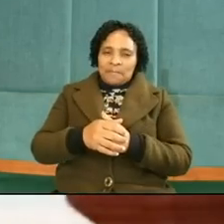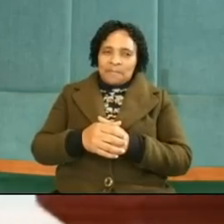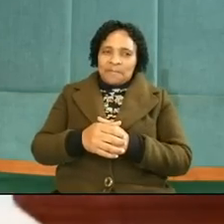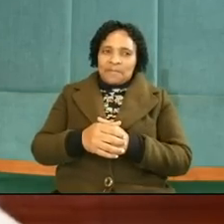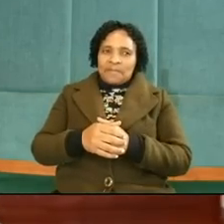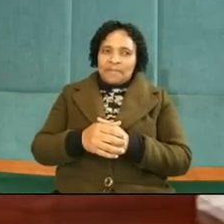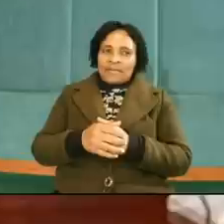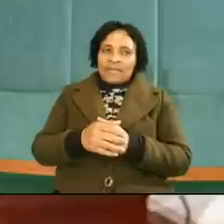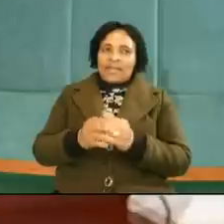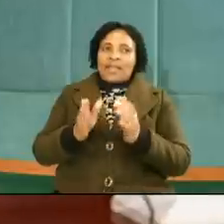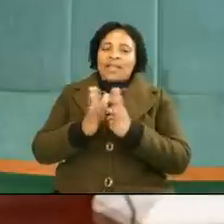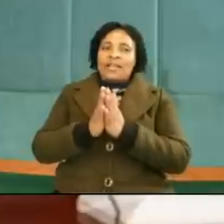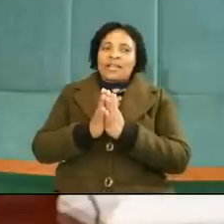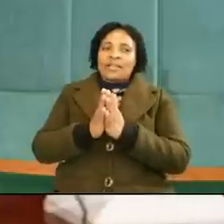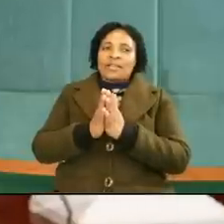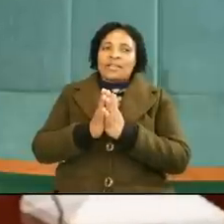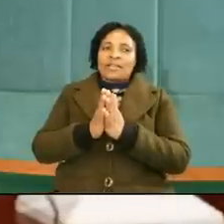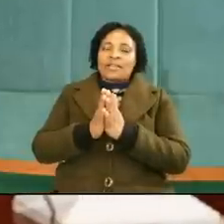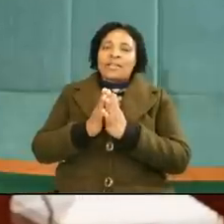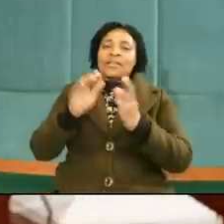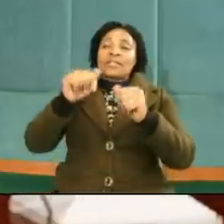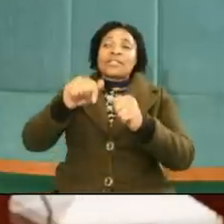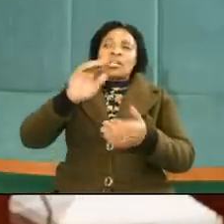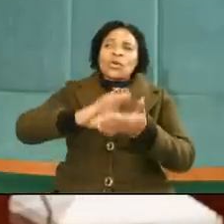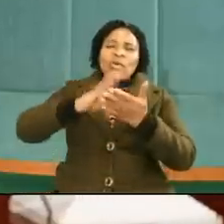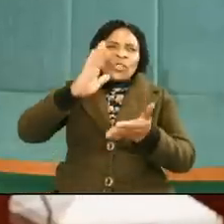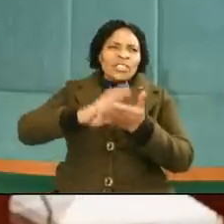and for the, is it the